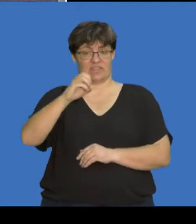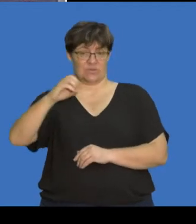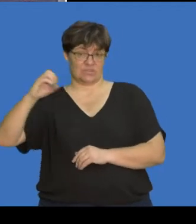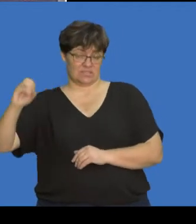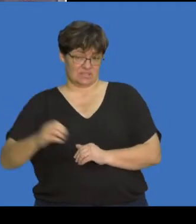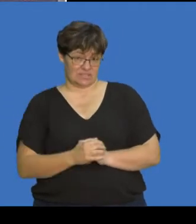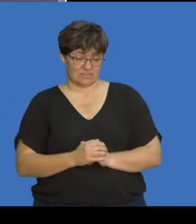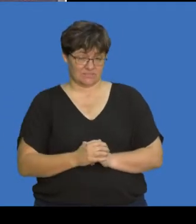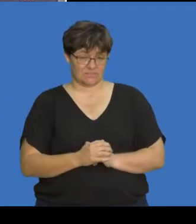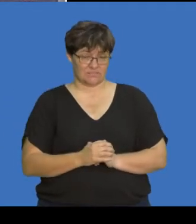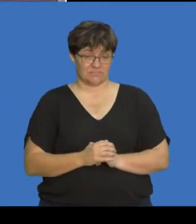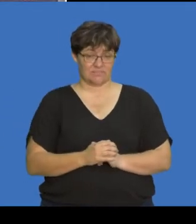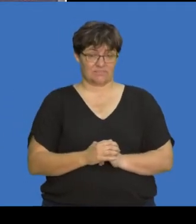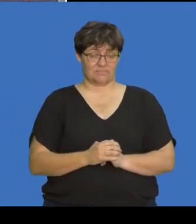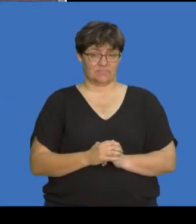we go.